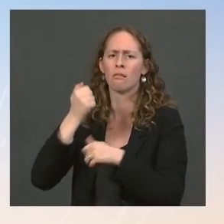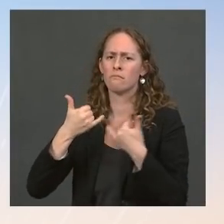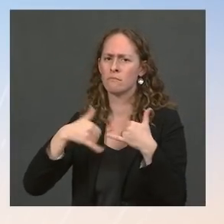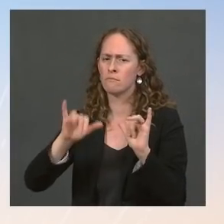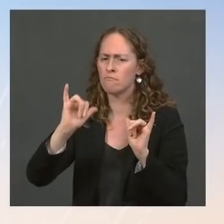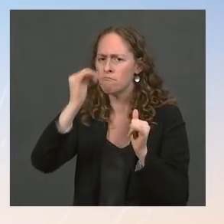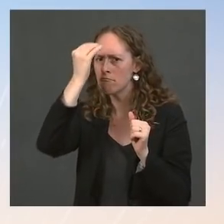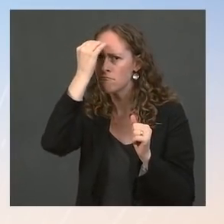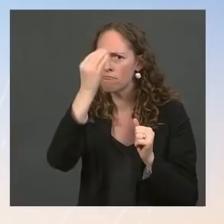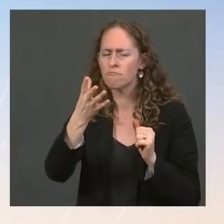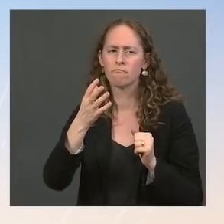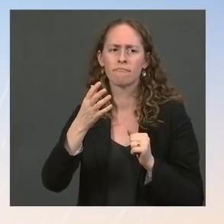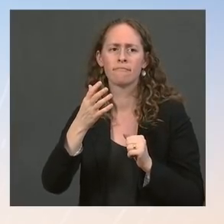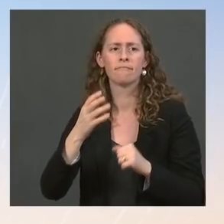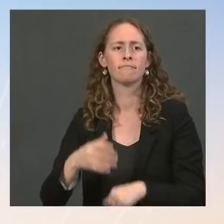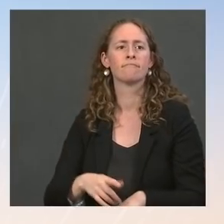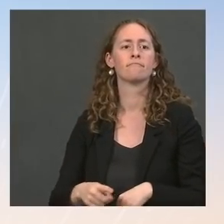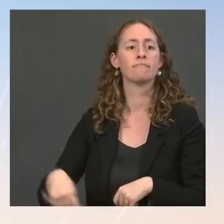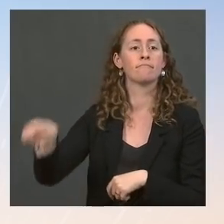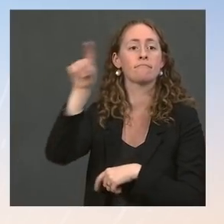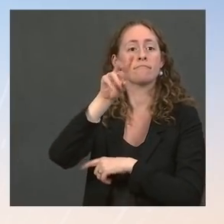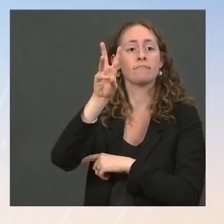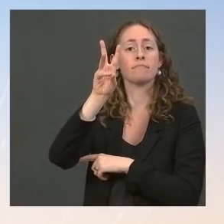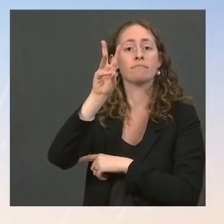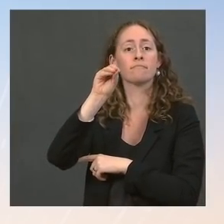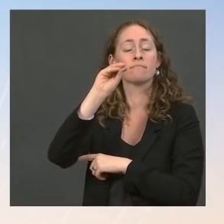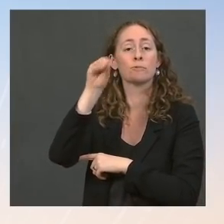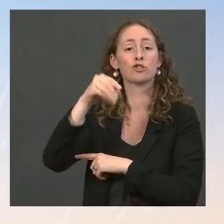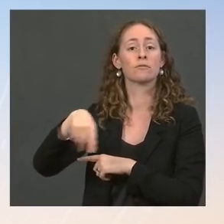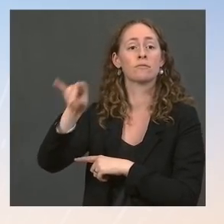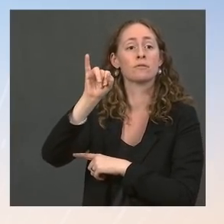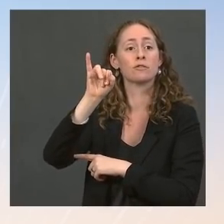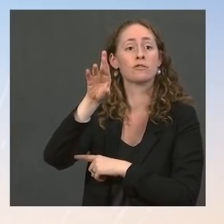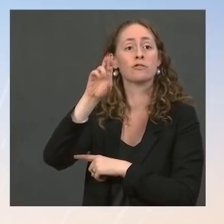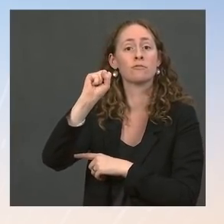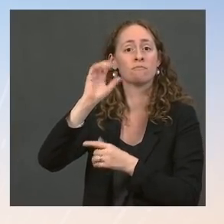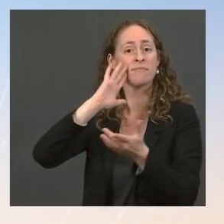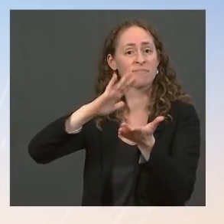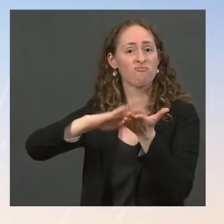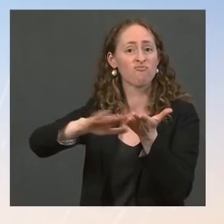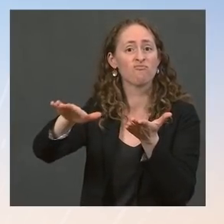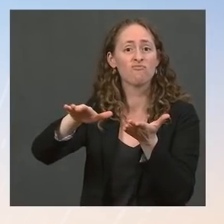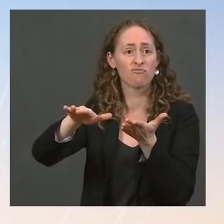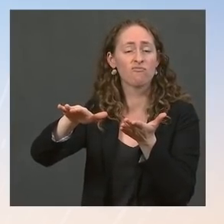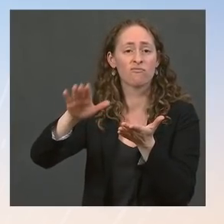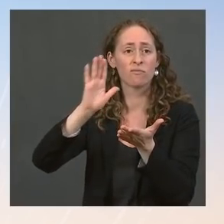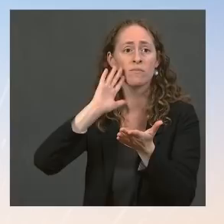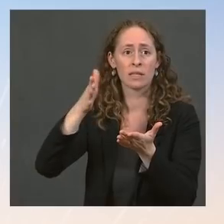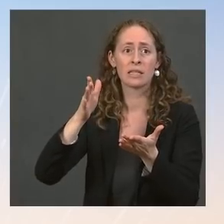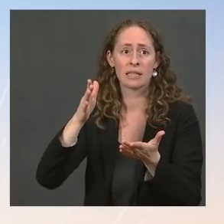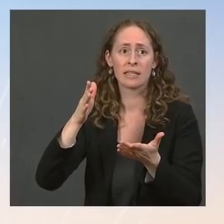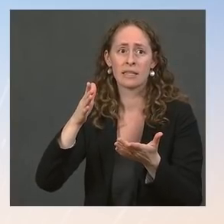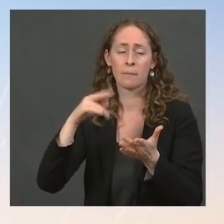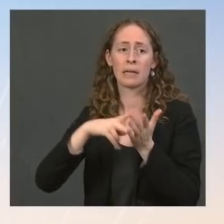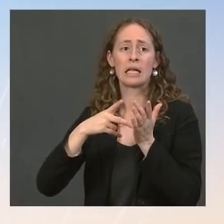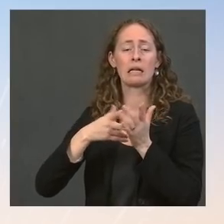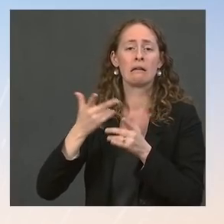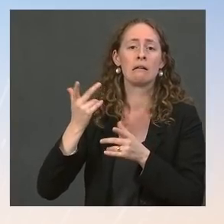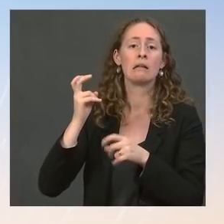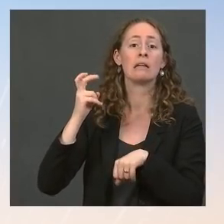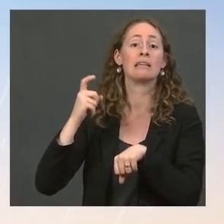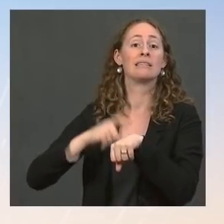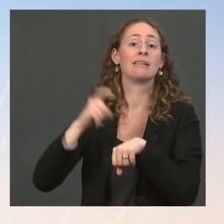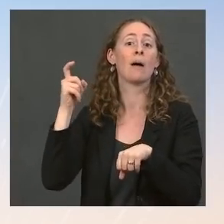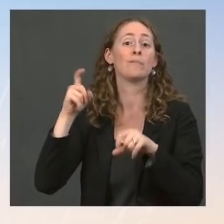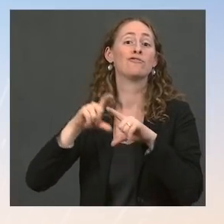before 60% of IRS employees who would be furloughed, severely impeding their ability to deliver timely services. That includes things like